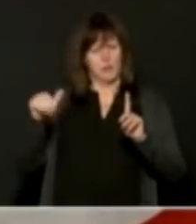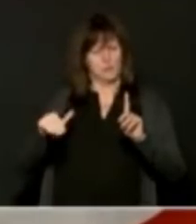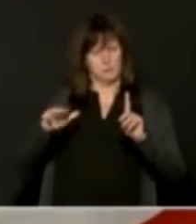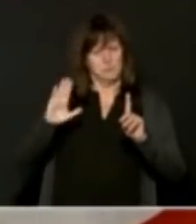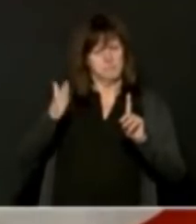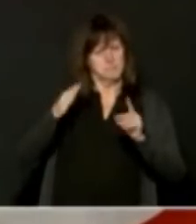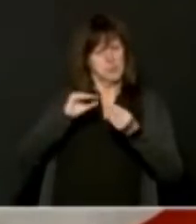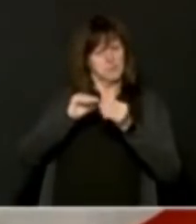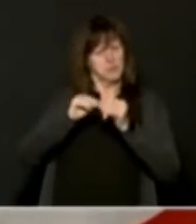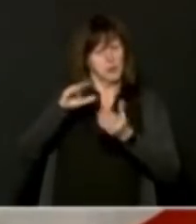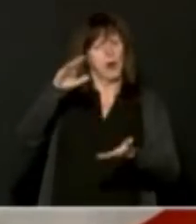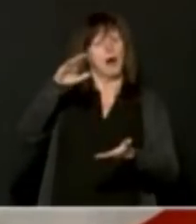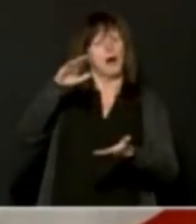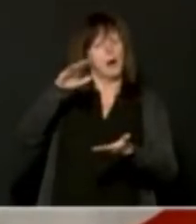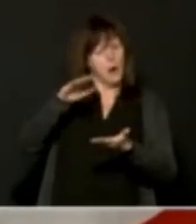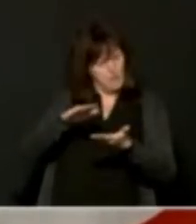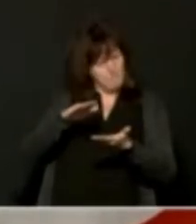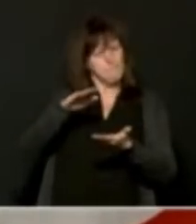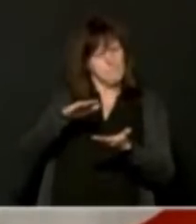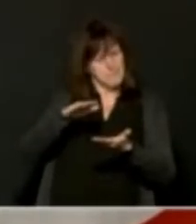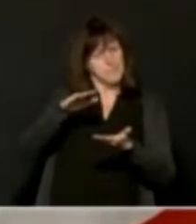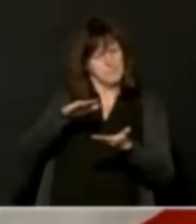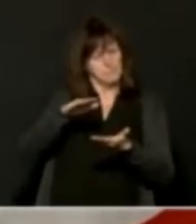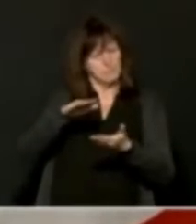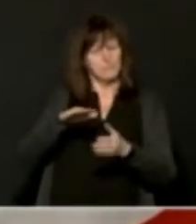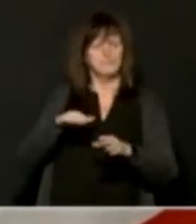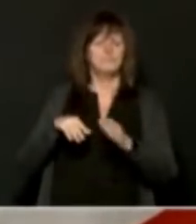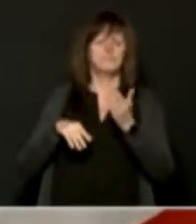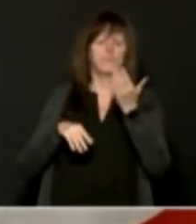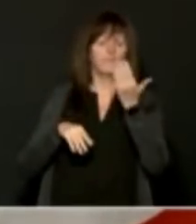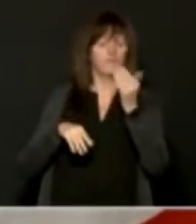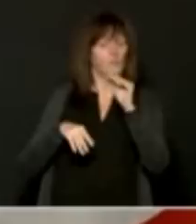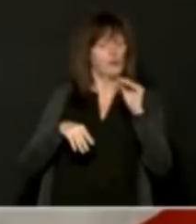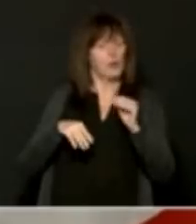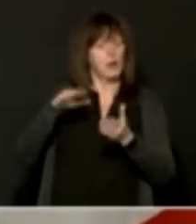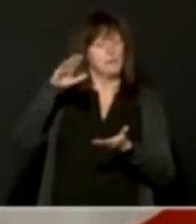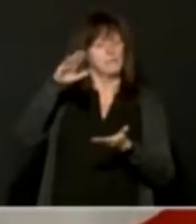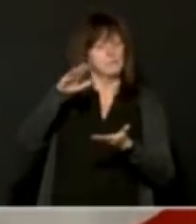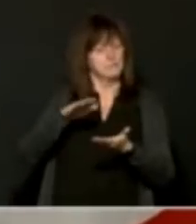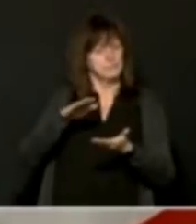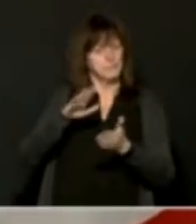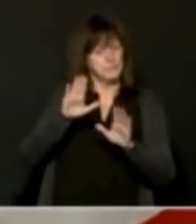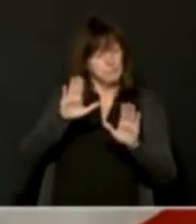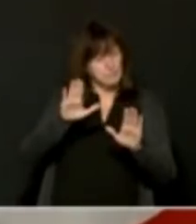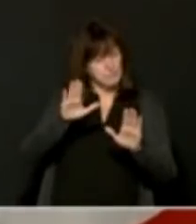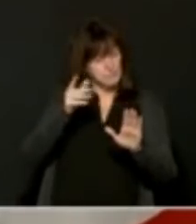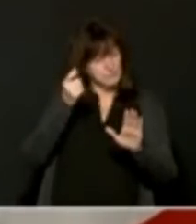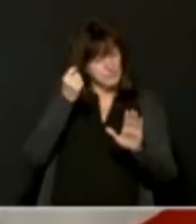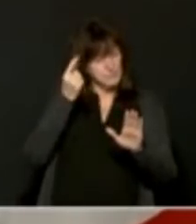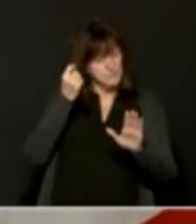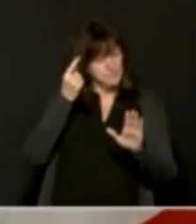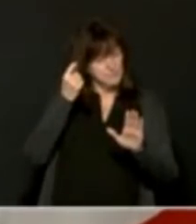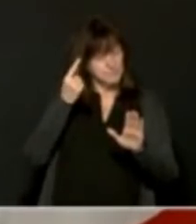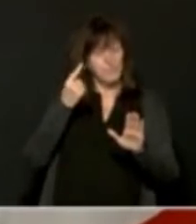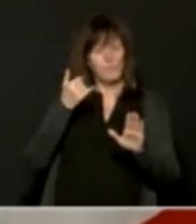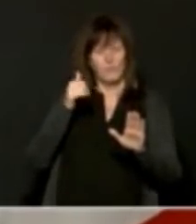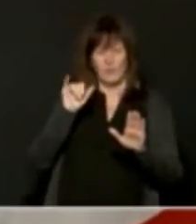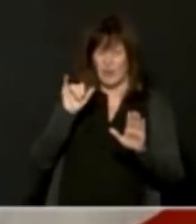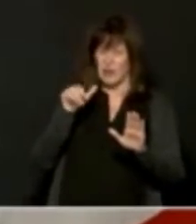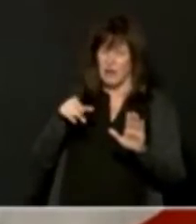been decreased by 15%. However, it is still high at